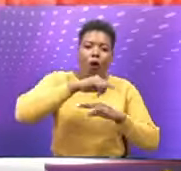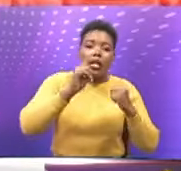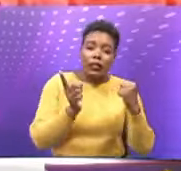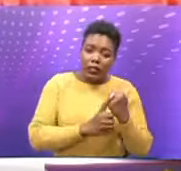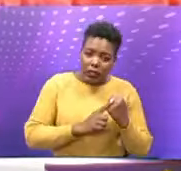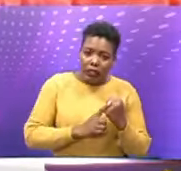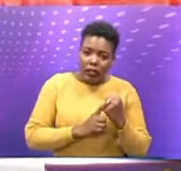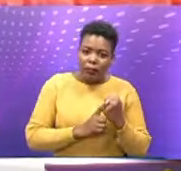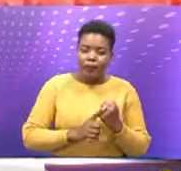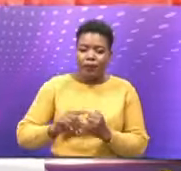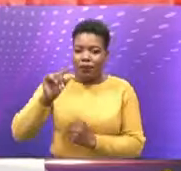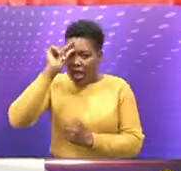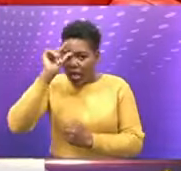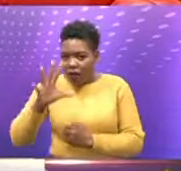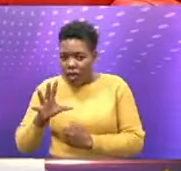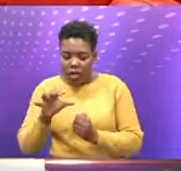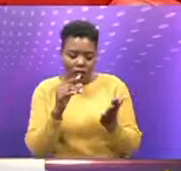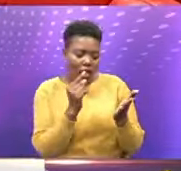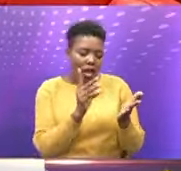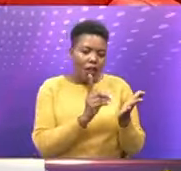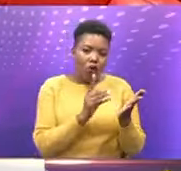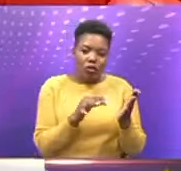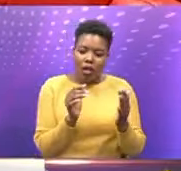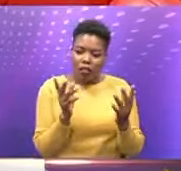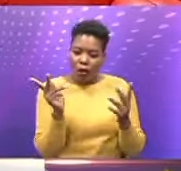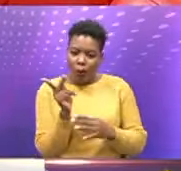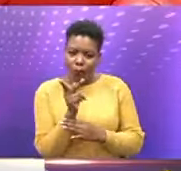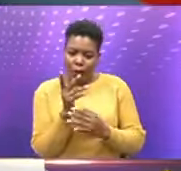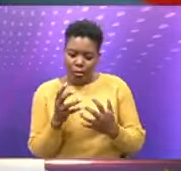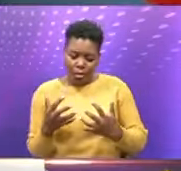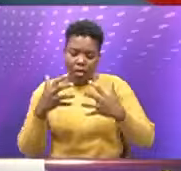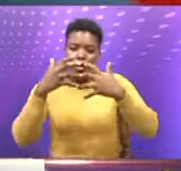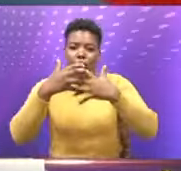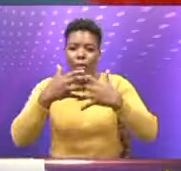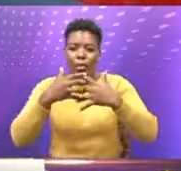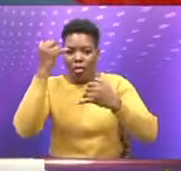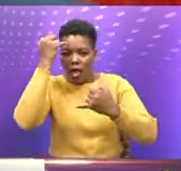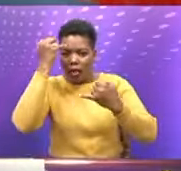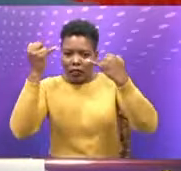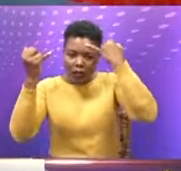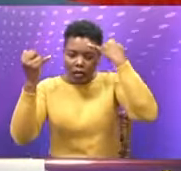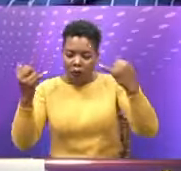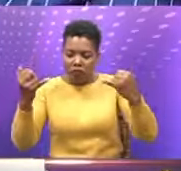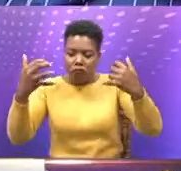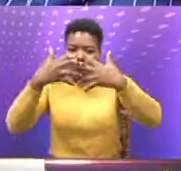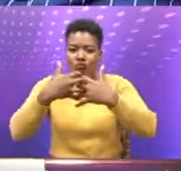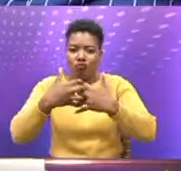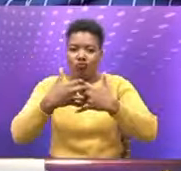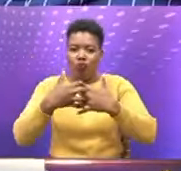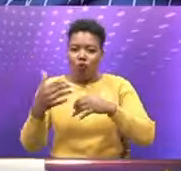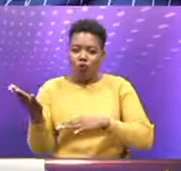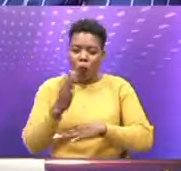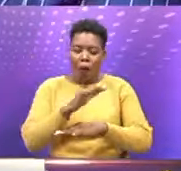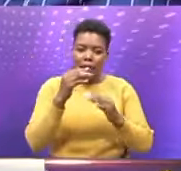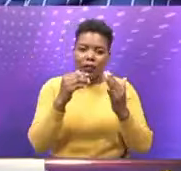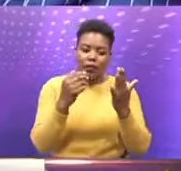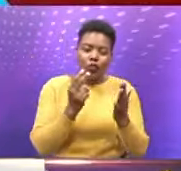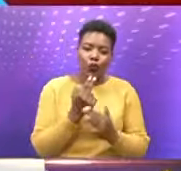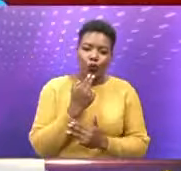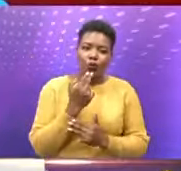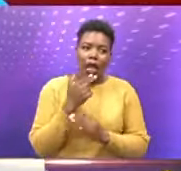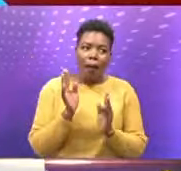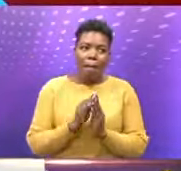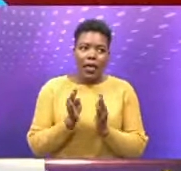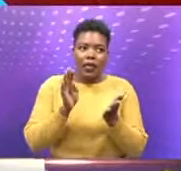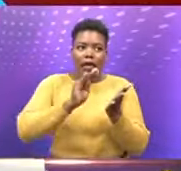governors ochopo e winjruok mar dok e mesa mar twak chieng' tich ariyo juma manyien mar chopo e winjruok mar chungo ng'anyo.